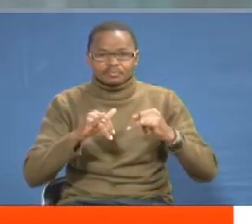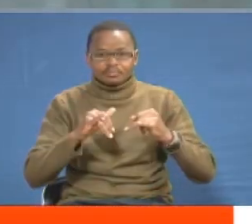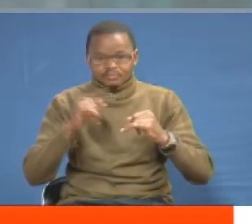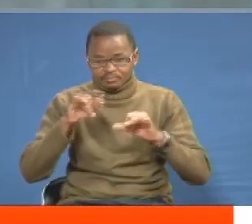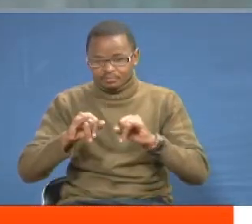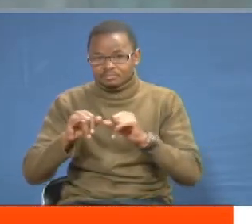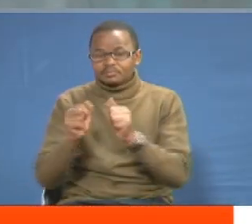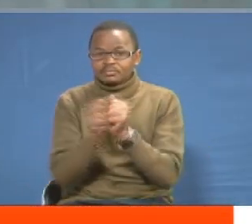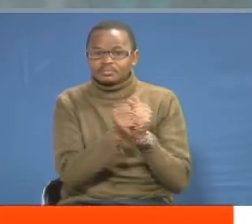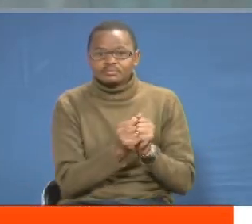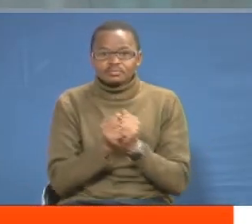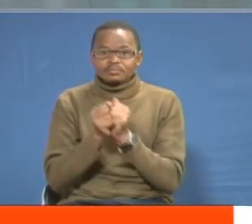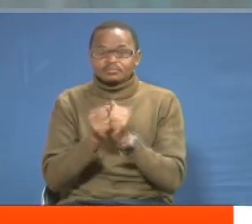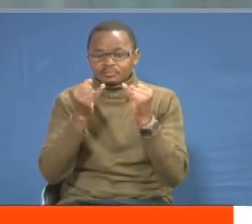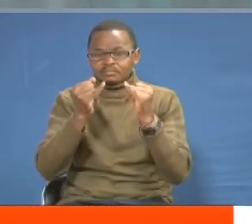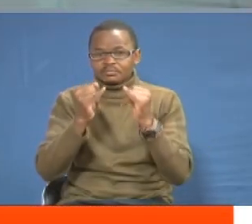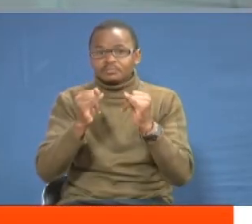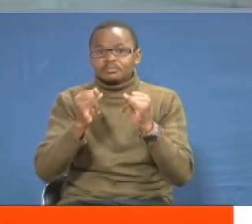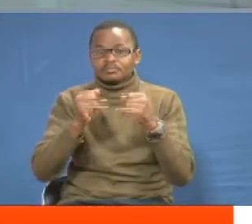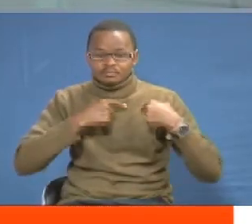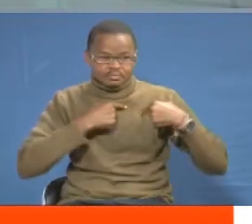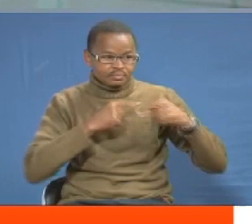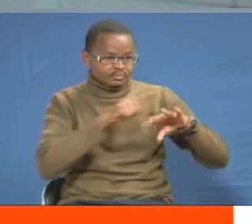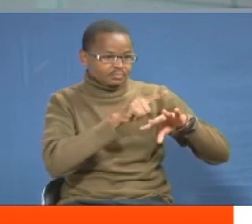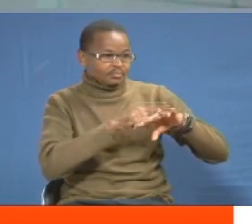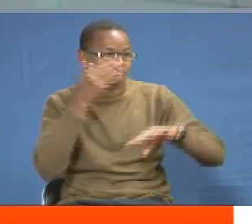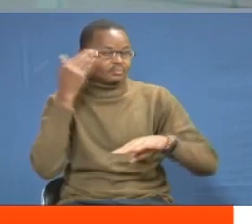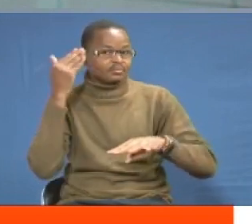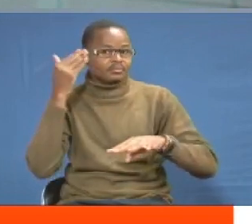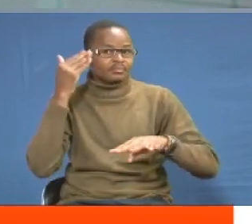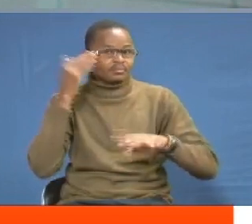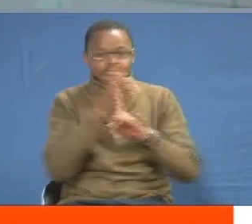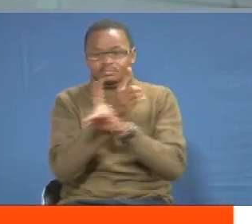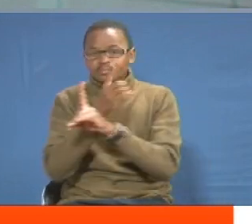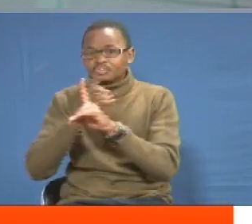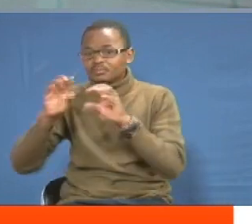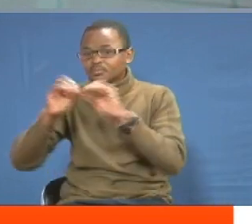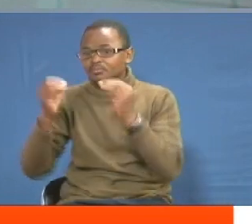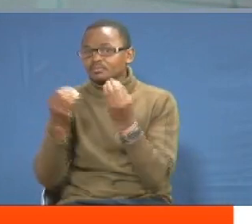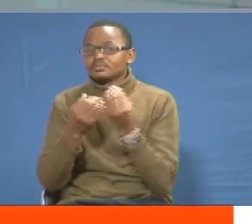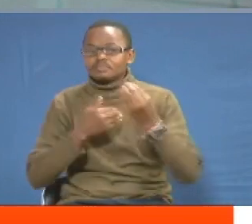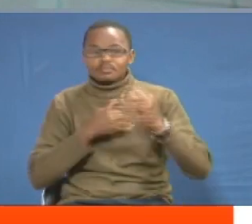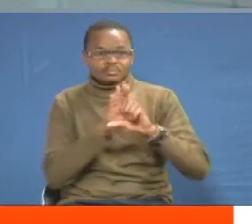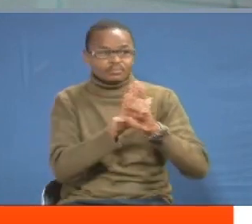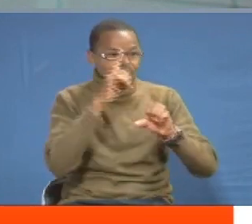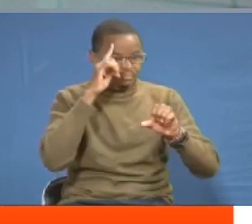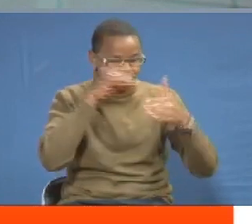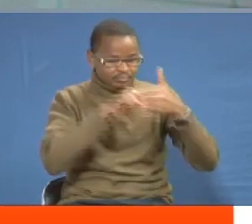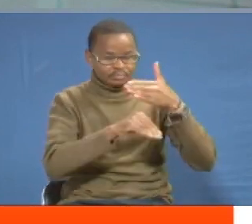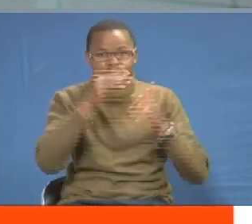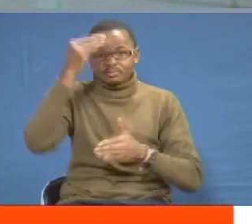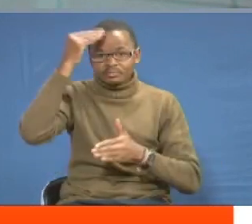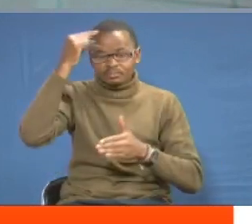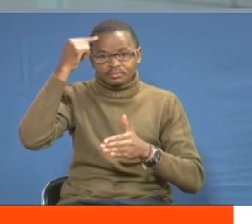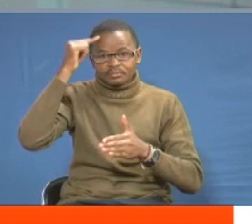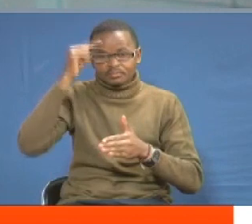Thank you so much for staying tuned. Now, since time immemorial, different organizations have been pushing for access